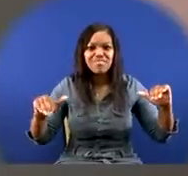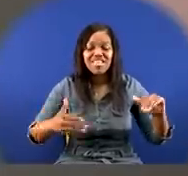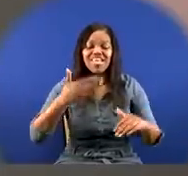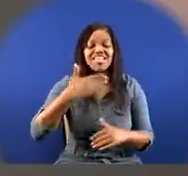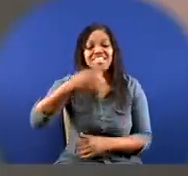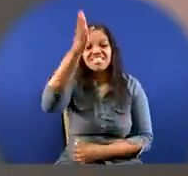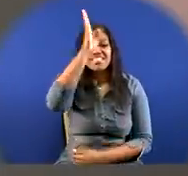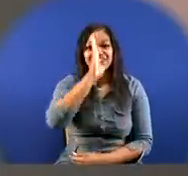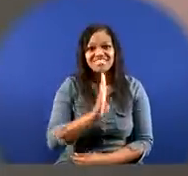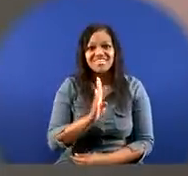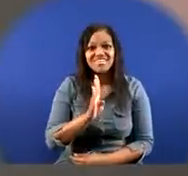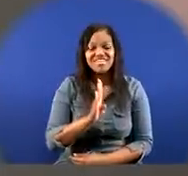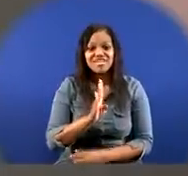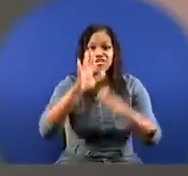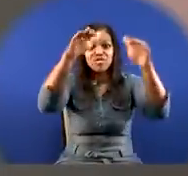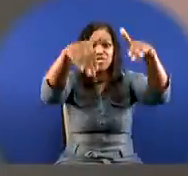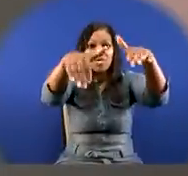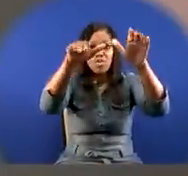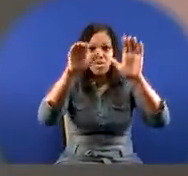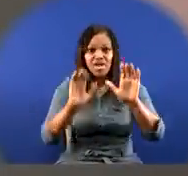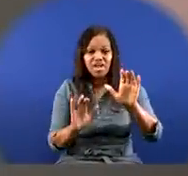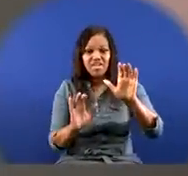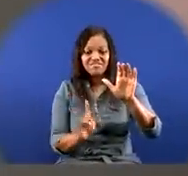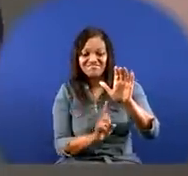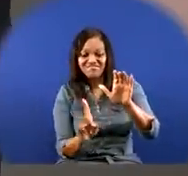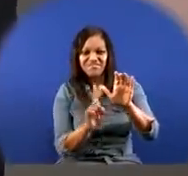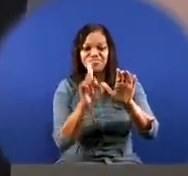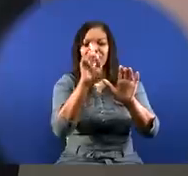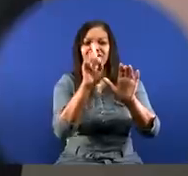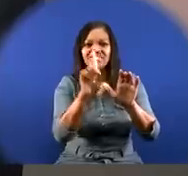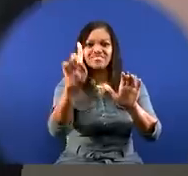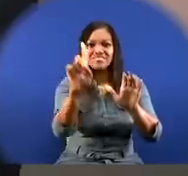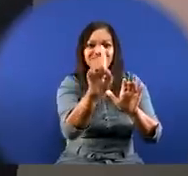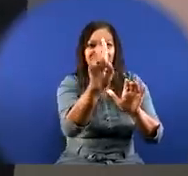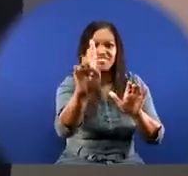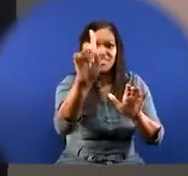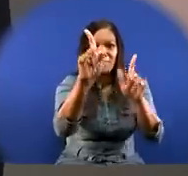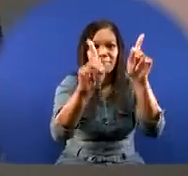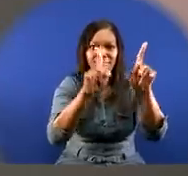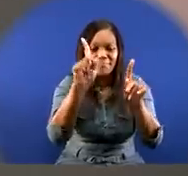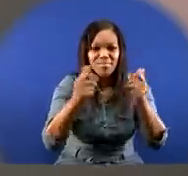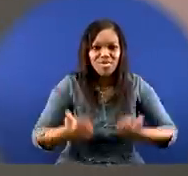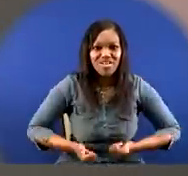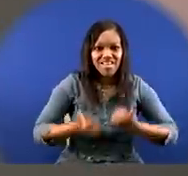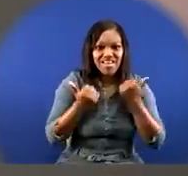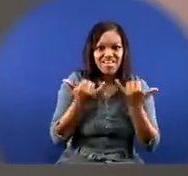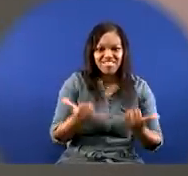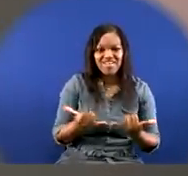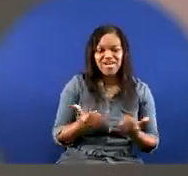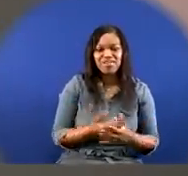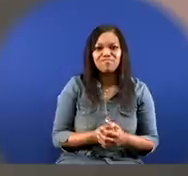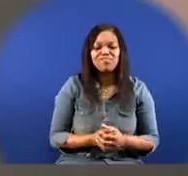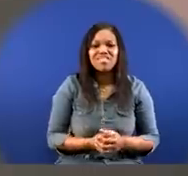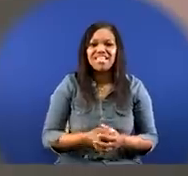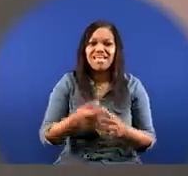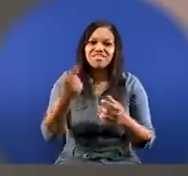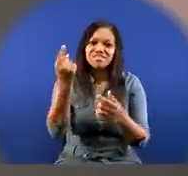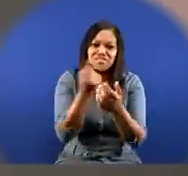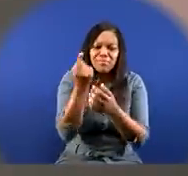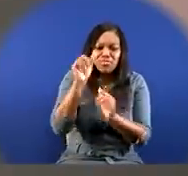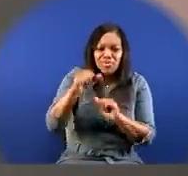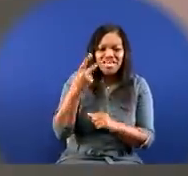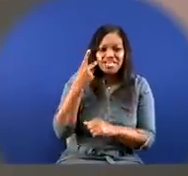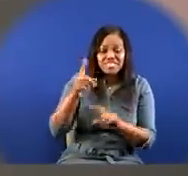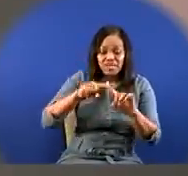Thank God the graves opened. That's something you can see. But